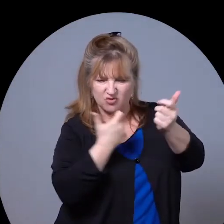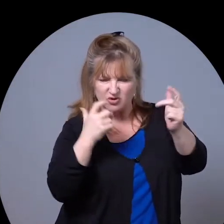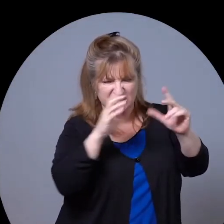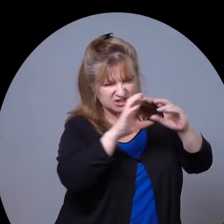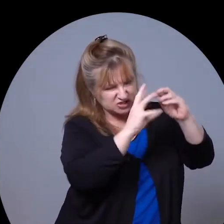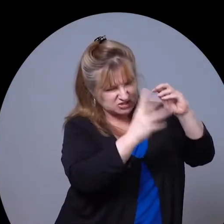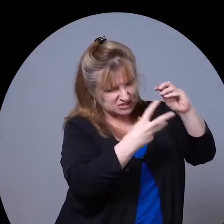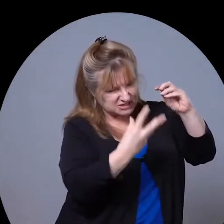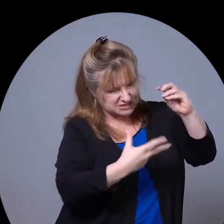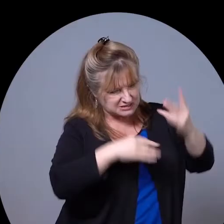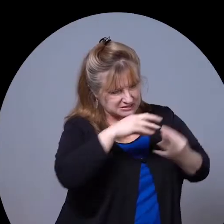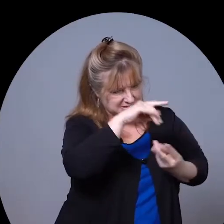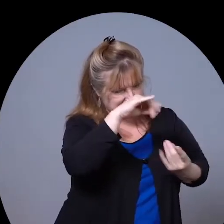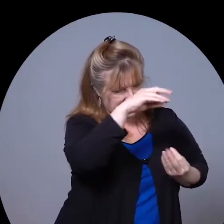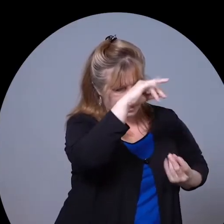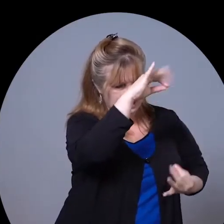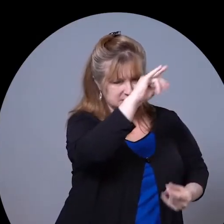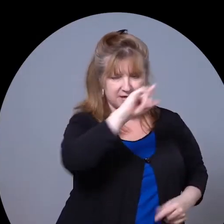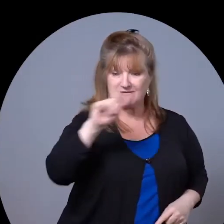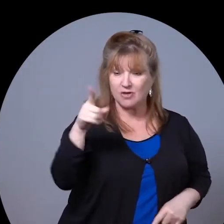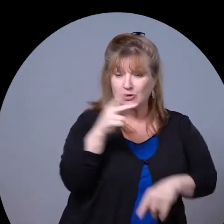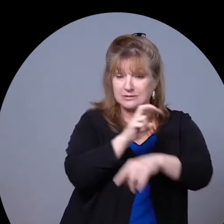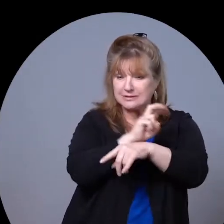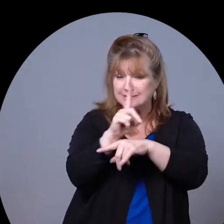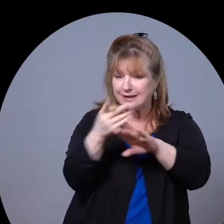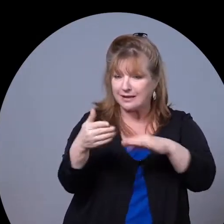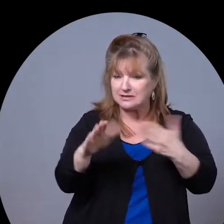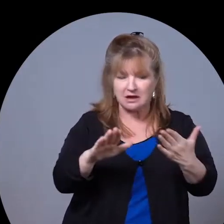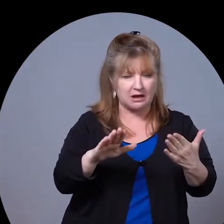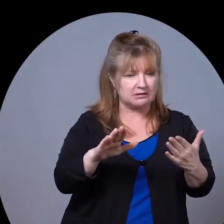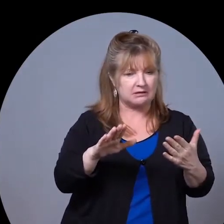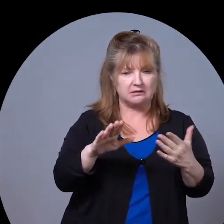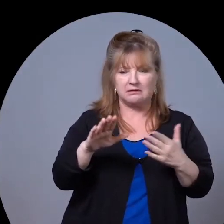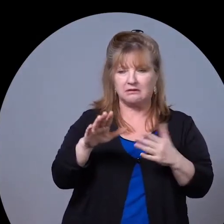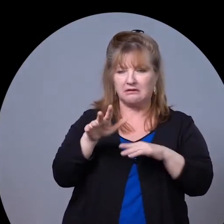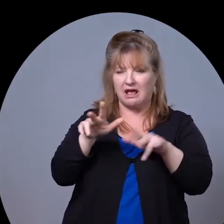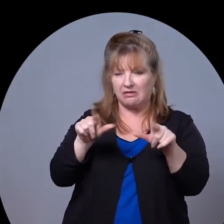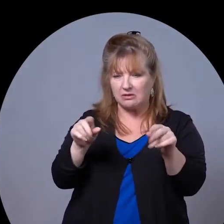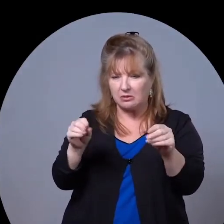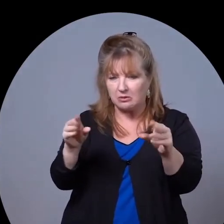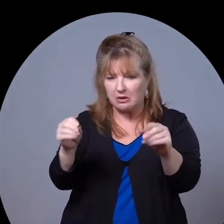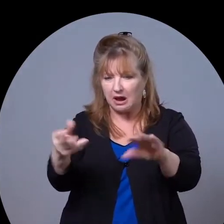sand. First the snail died, then the crab.